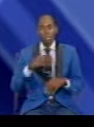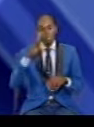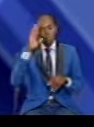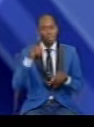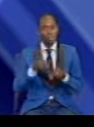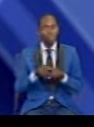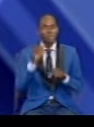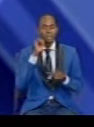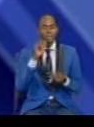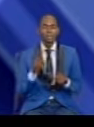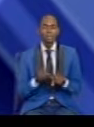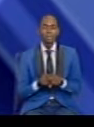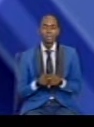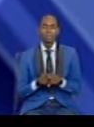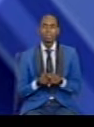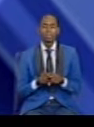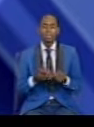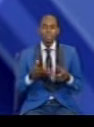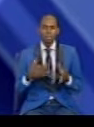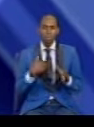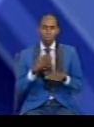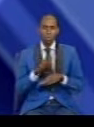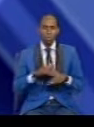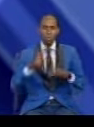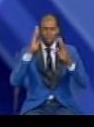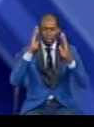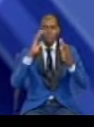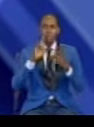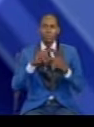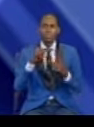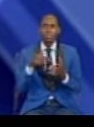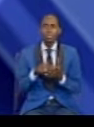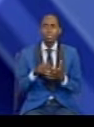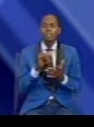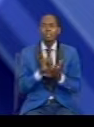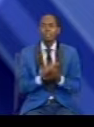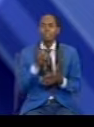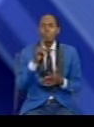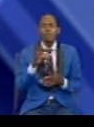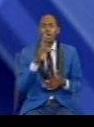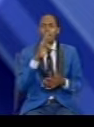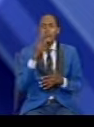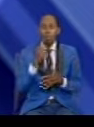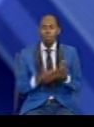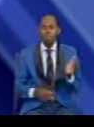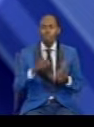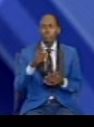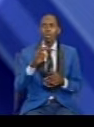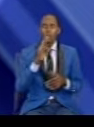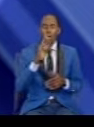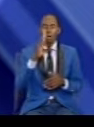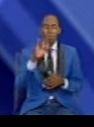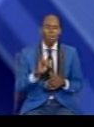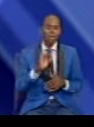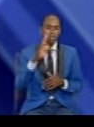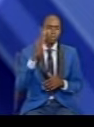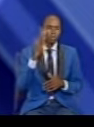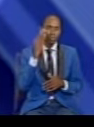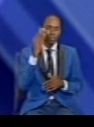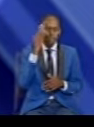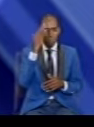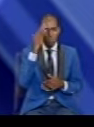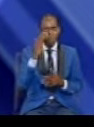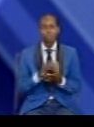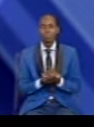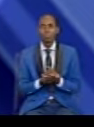me draw our attention to this, that you are what you are by your knowledge.